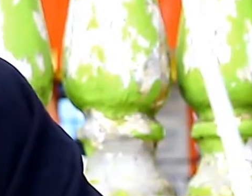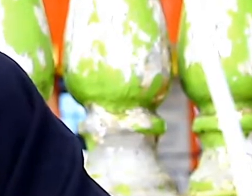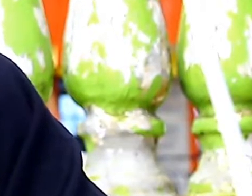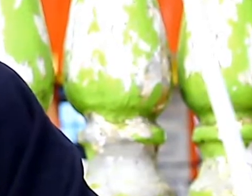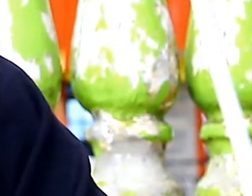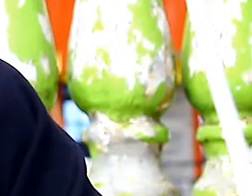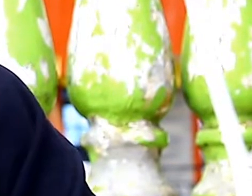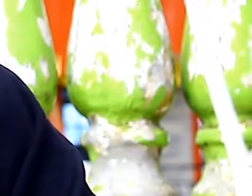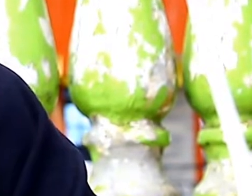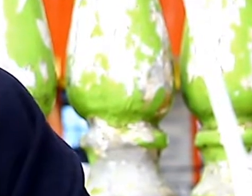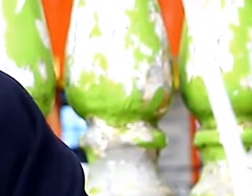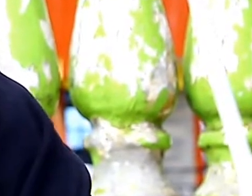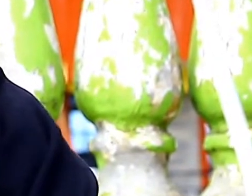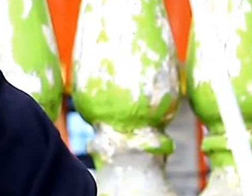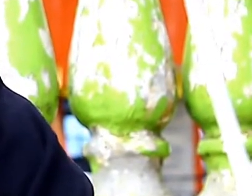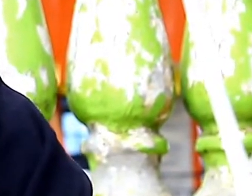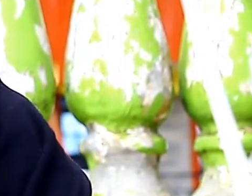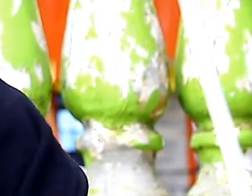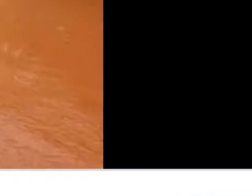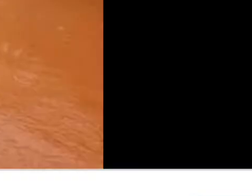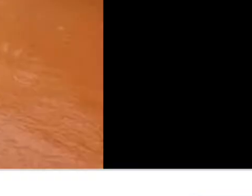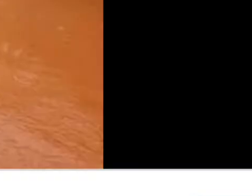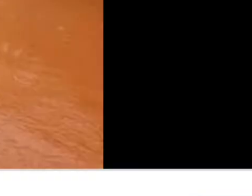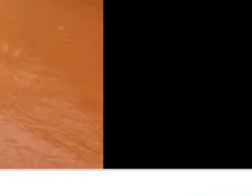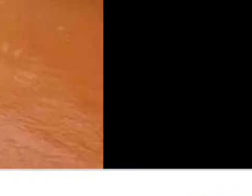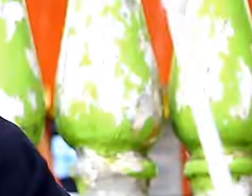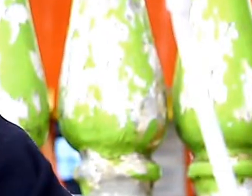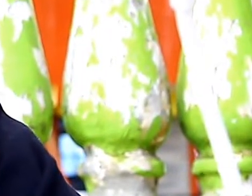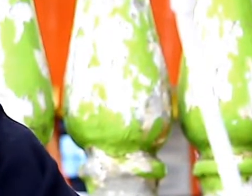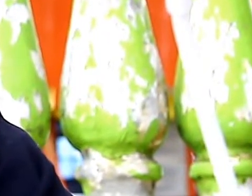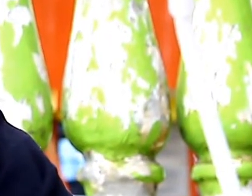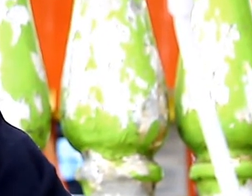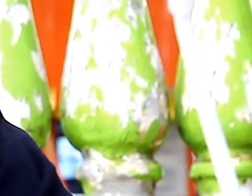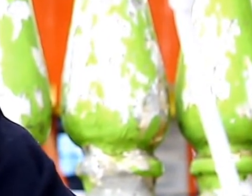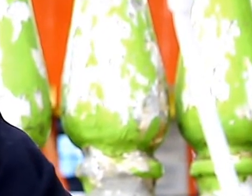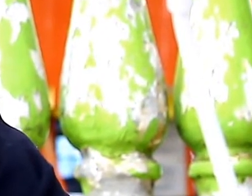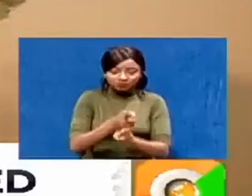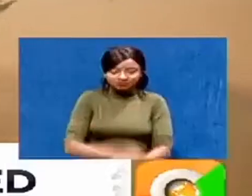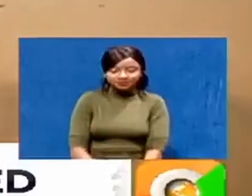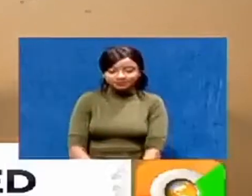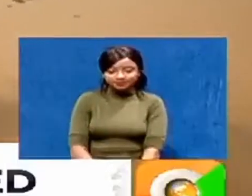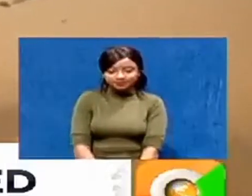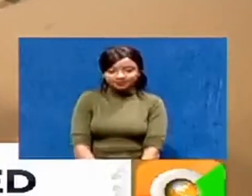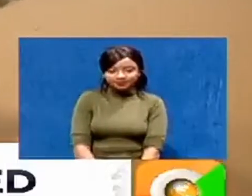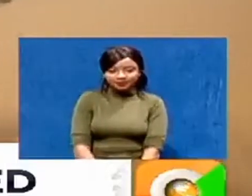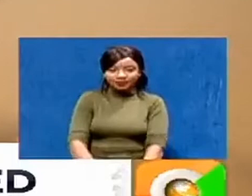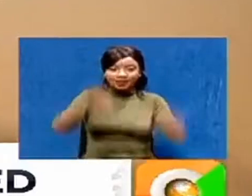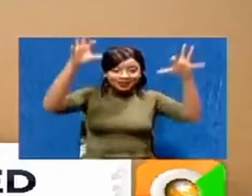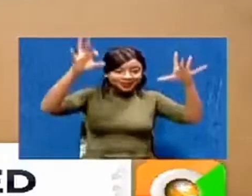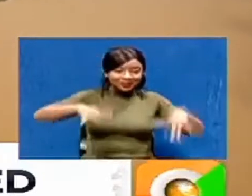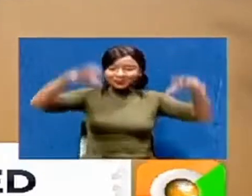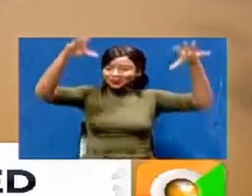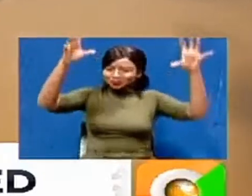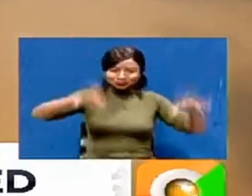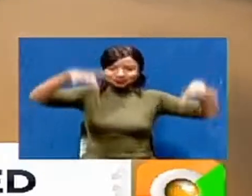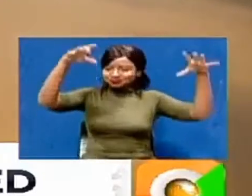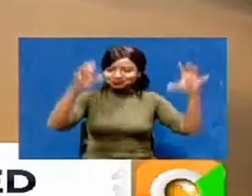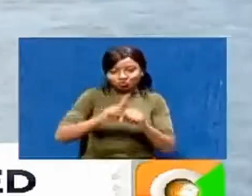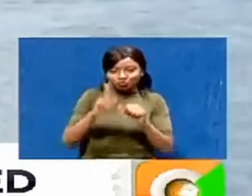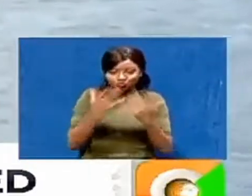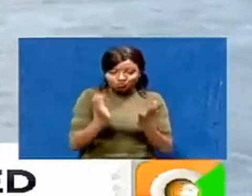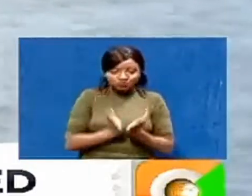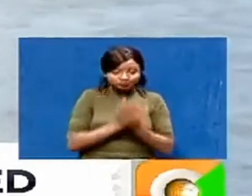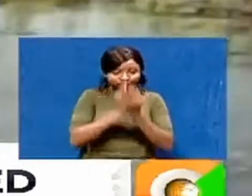Did you know that the floods ravaging across the country has claimed more lives than COVID-19, with over 300 people